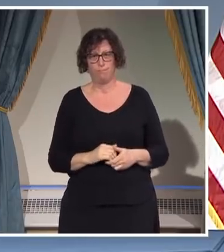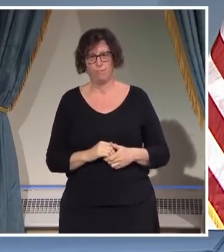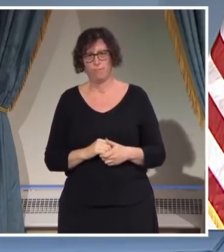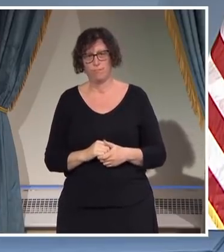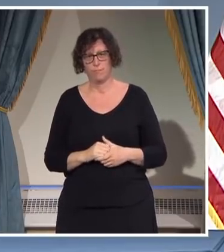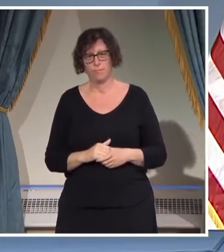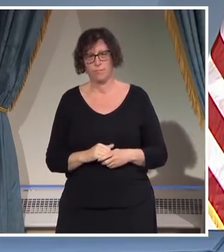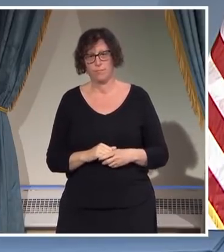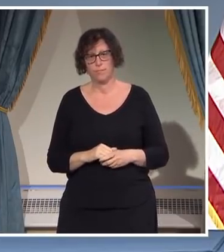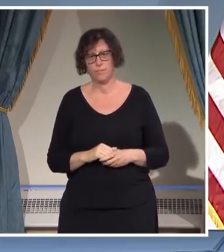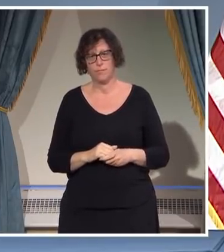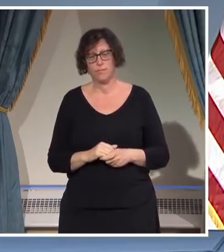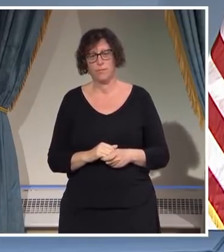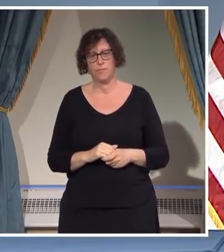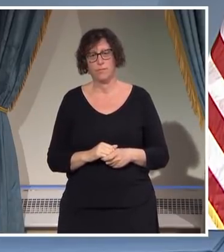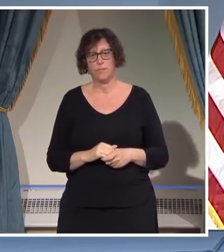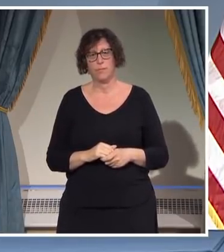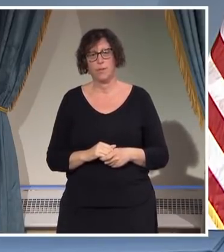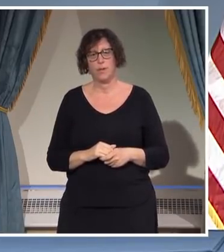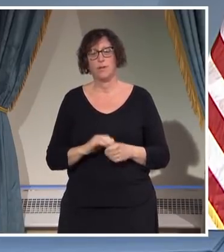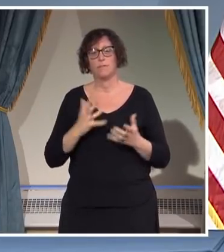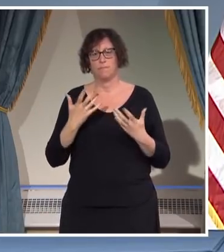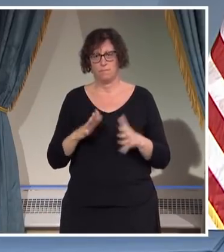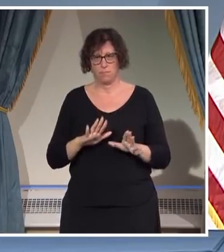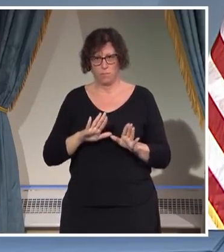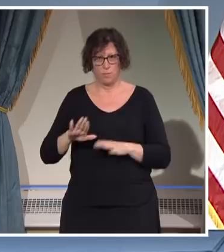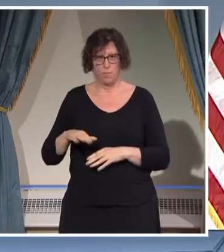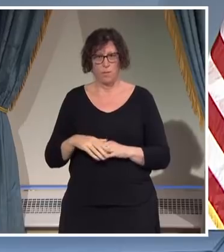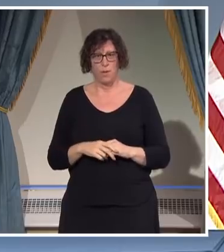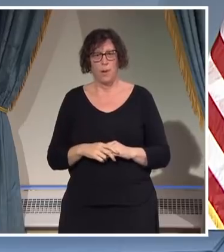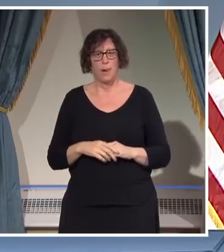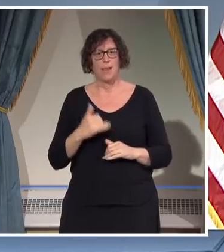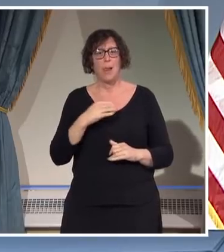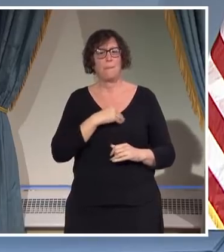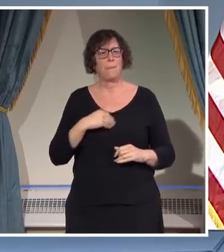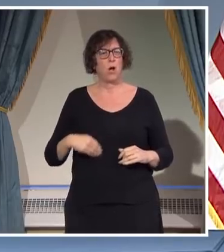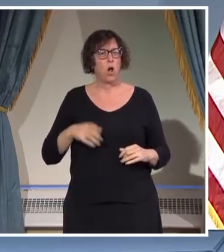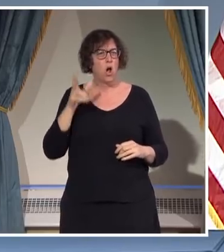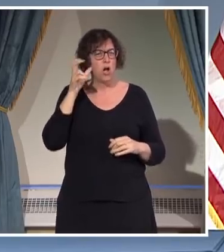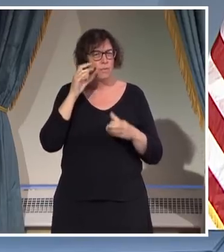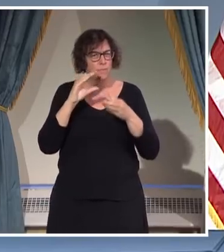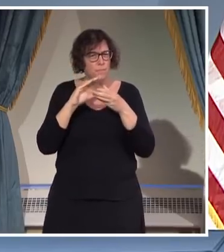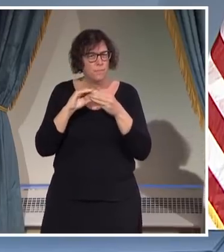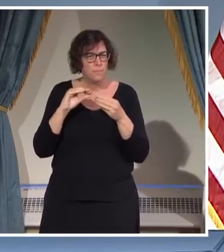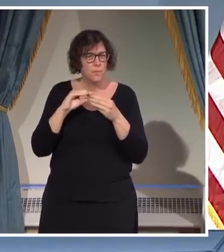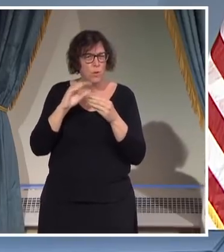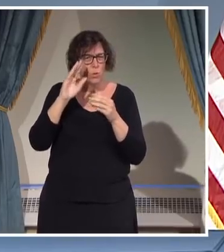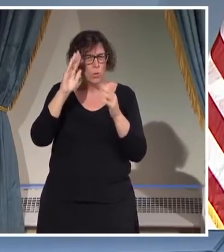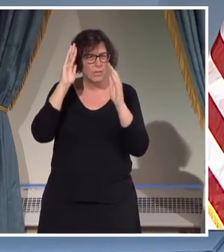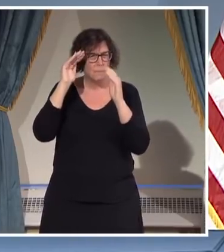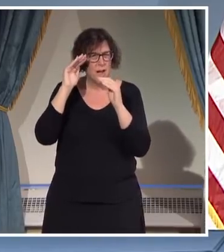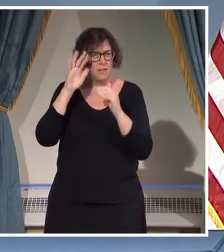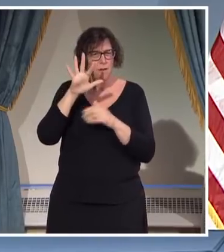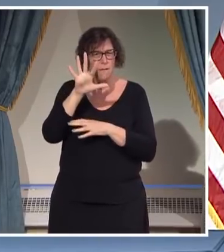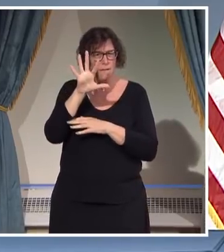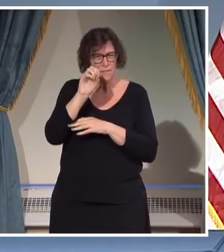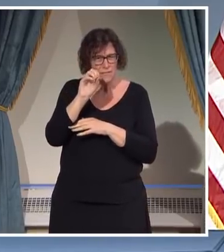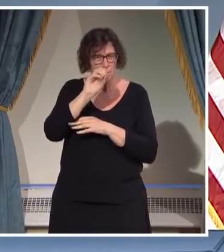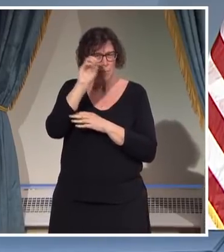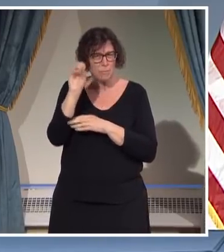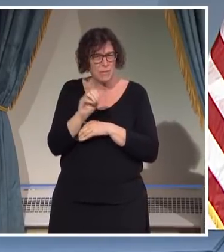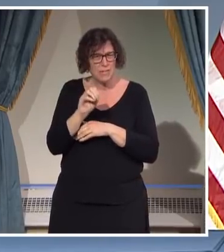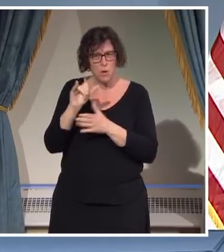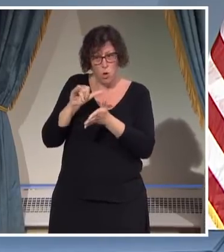you're expecting that 50% of New Yorkers will be infected with coronavirus. Can you just talk a little bit about what